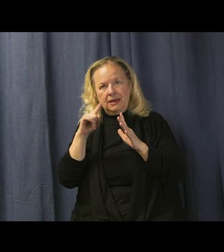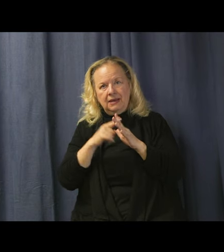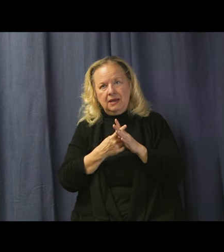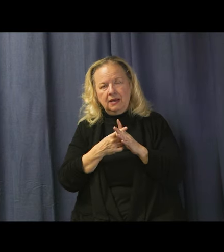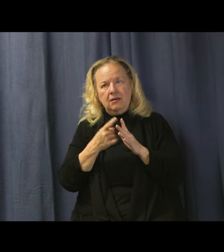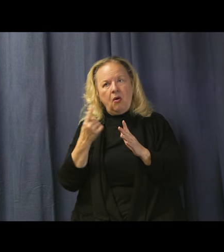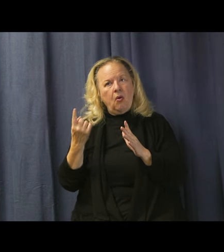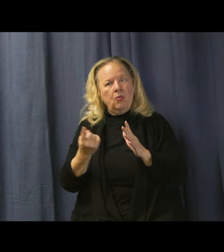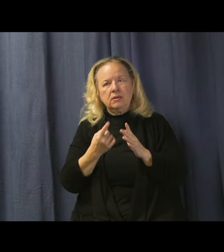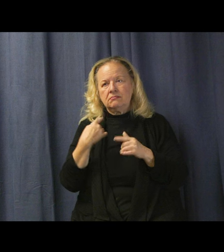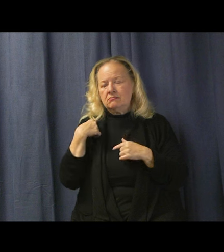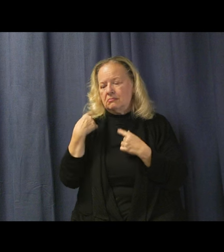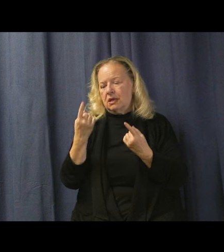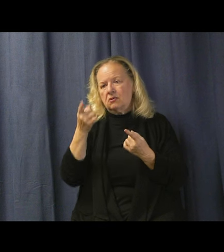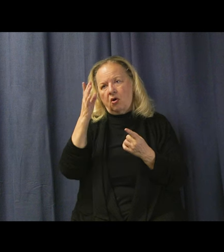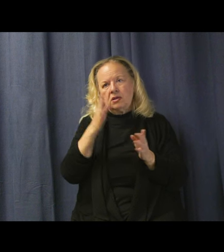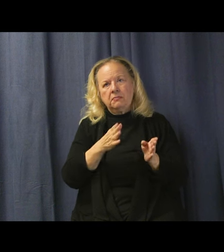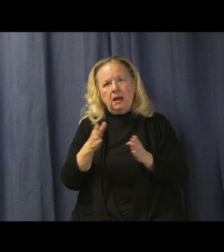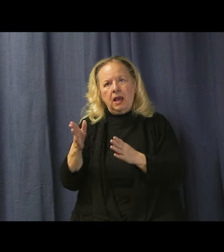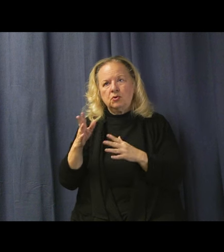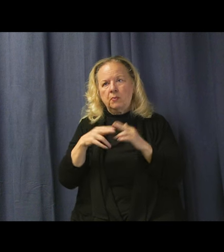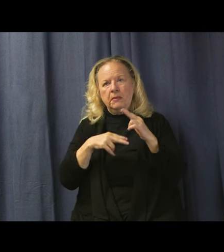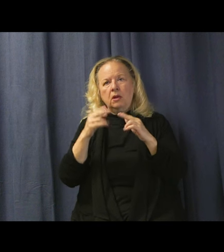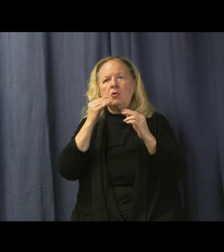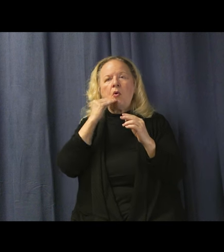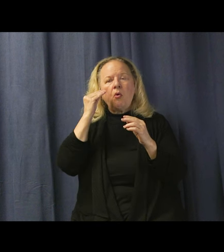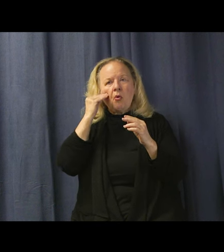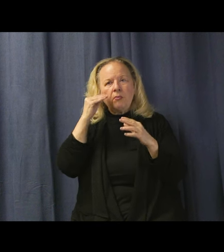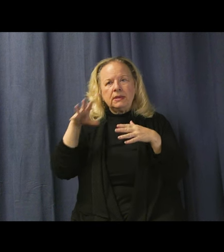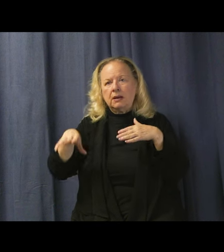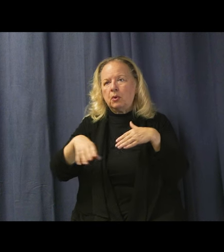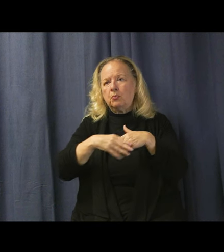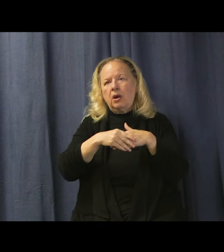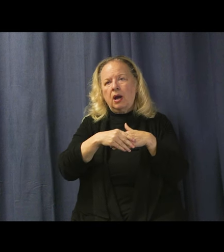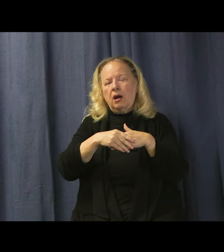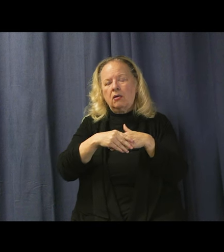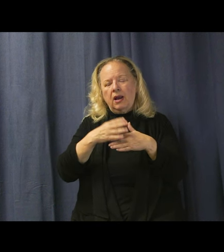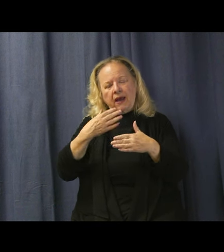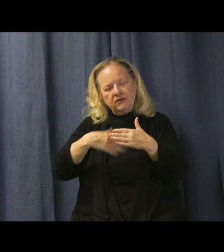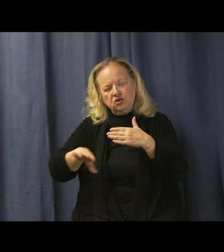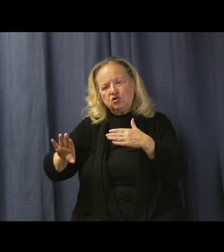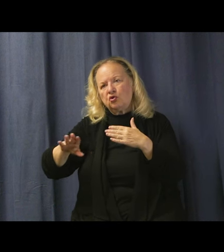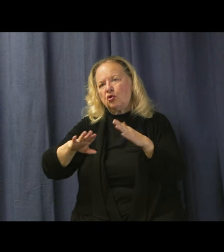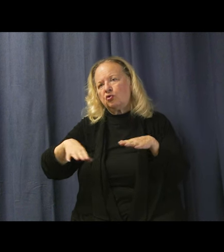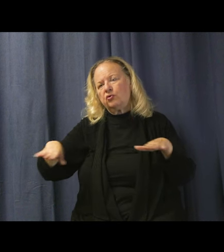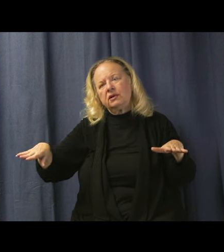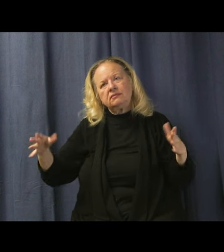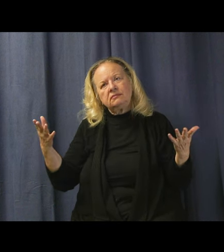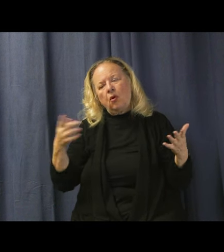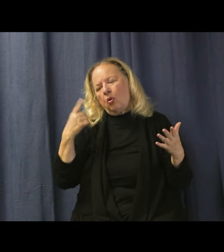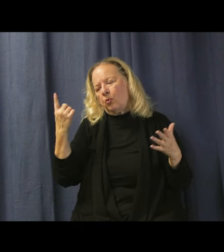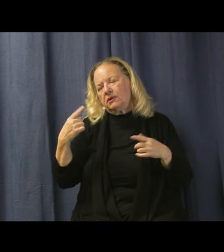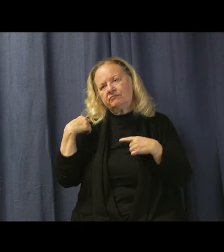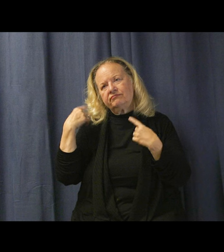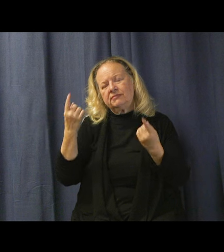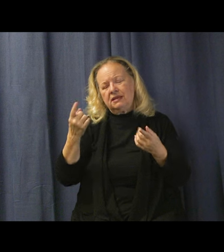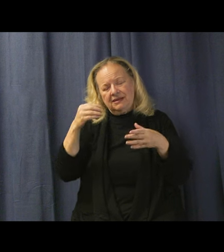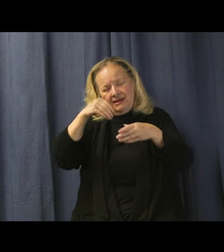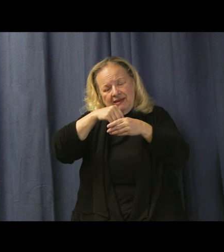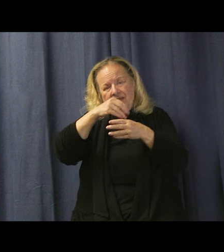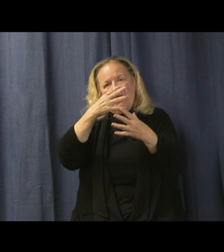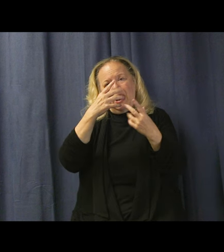it means it's always been God's plan to build a home by taking a bride and bringing forth his children. You can see